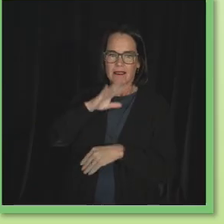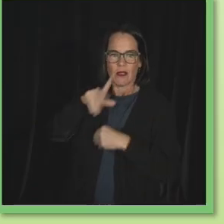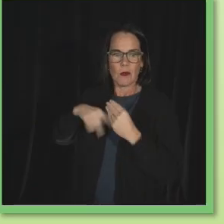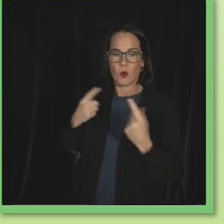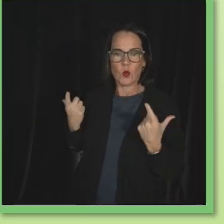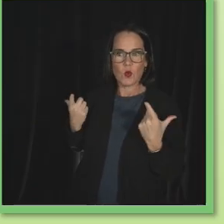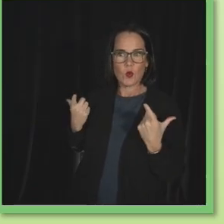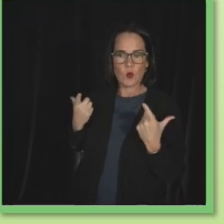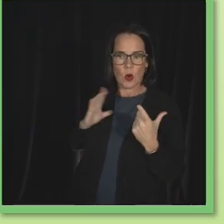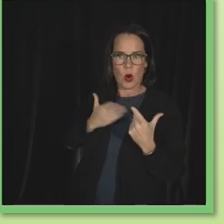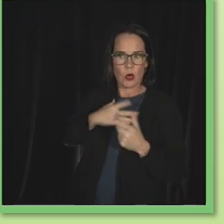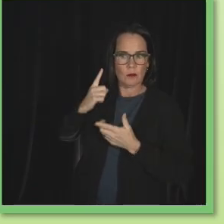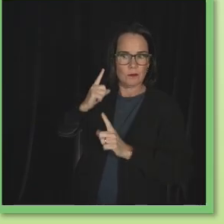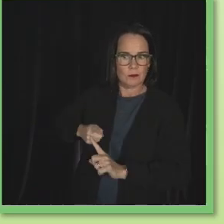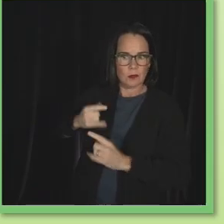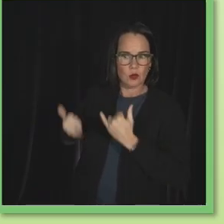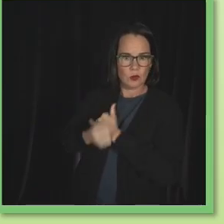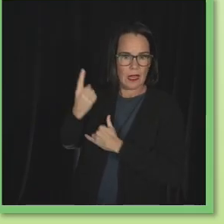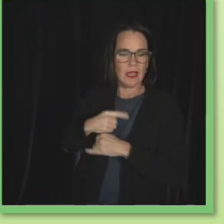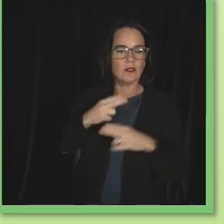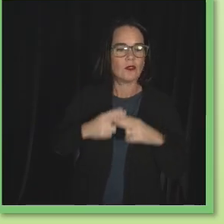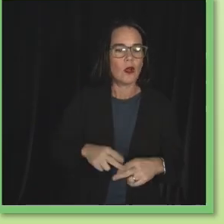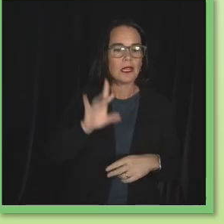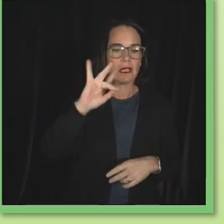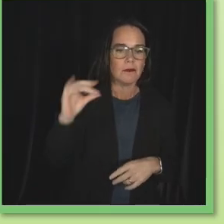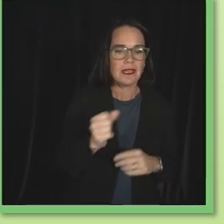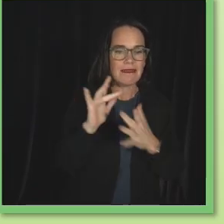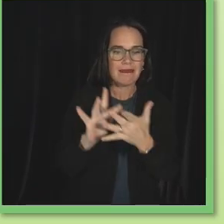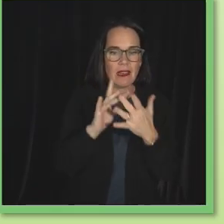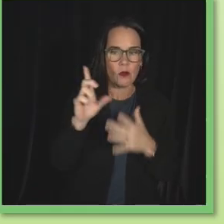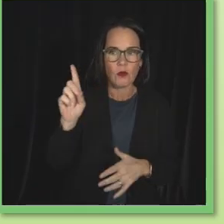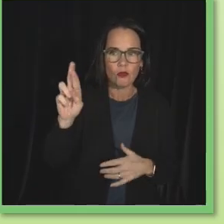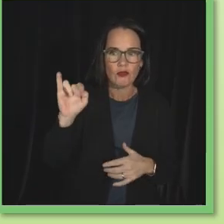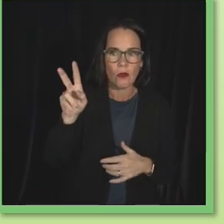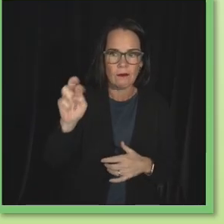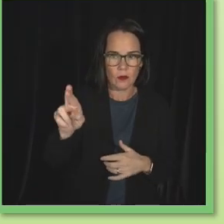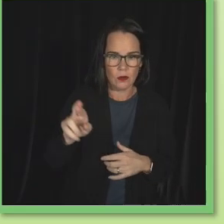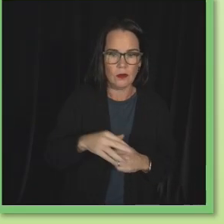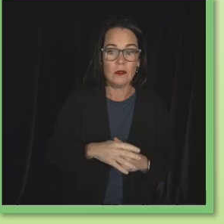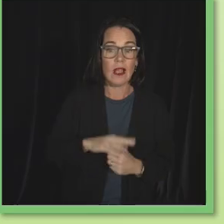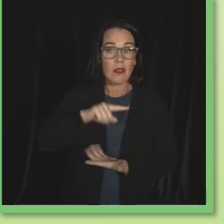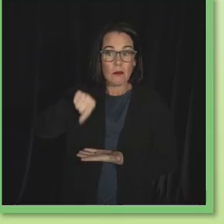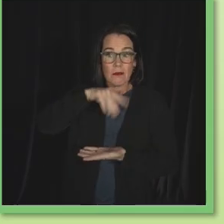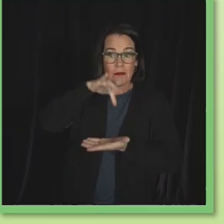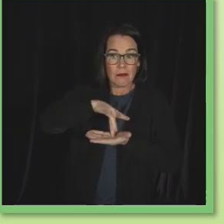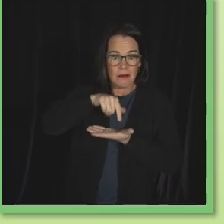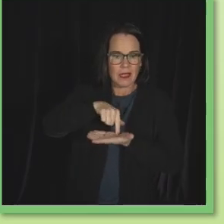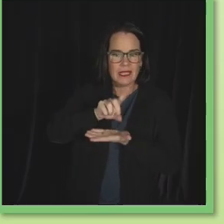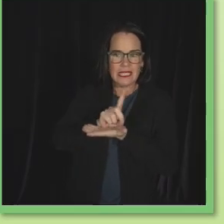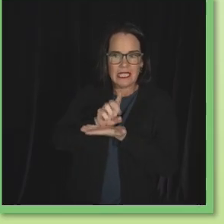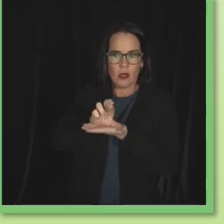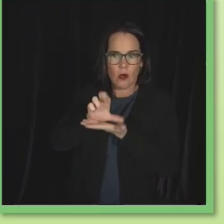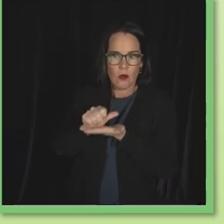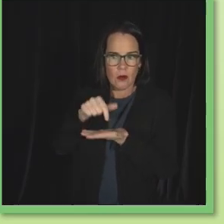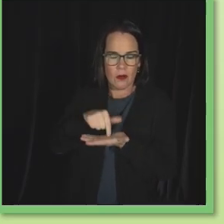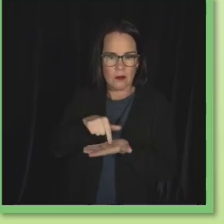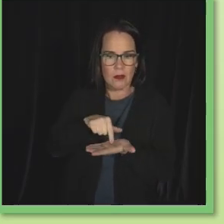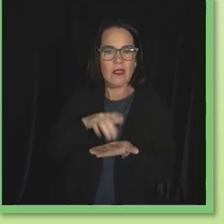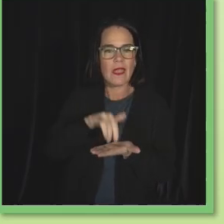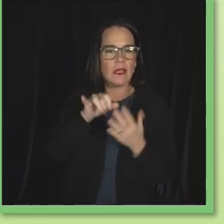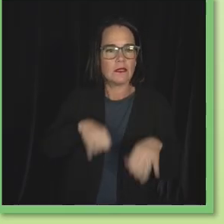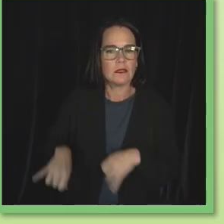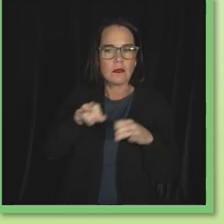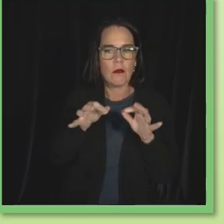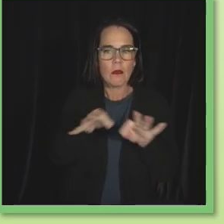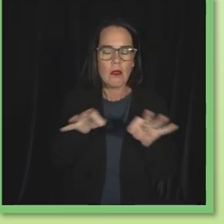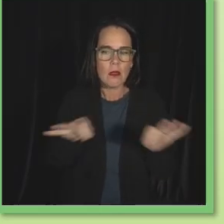At the core of this evolution, we have Dynamic Resource Allocation, DRA. DRA gives us a common language to